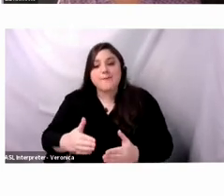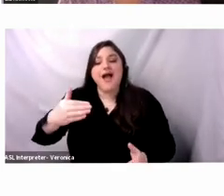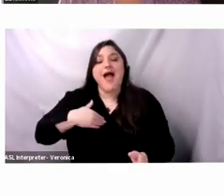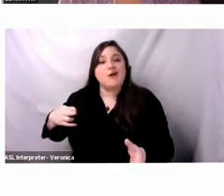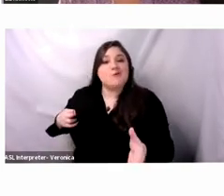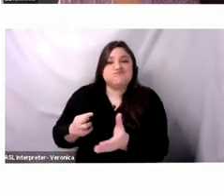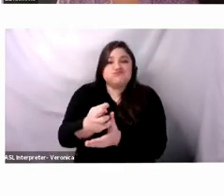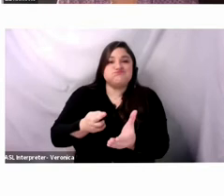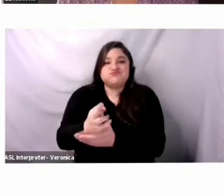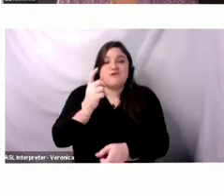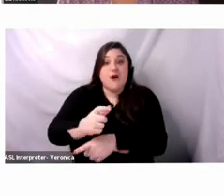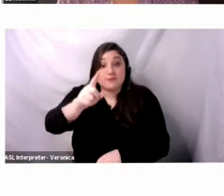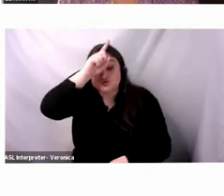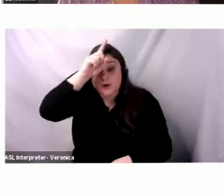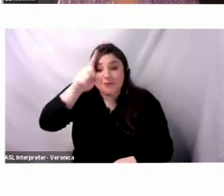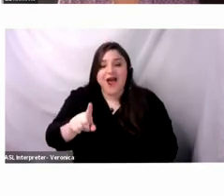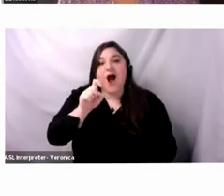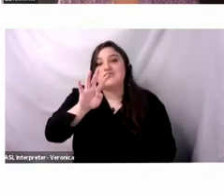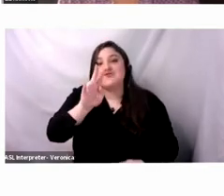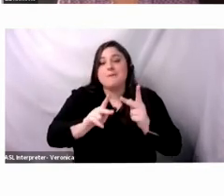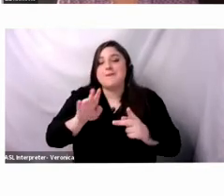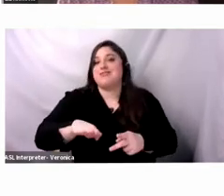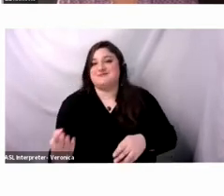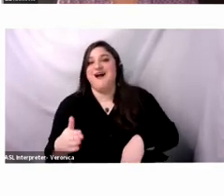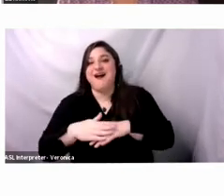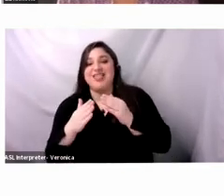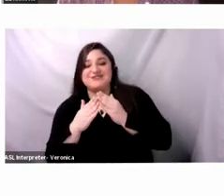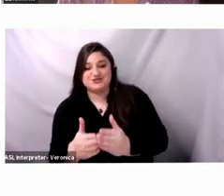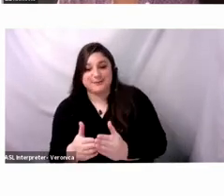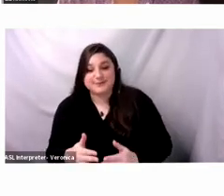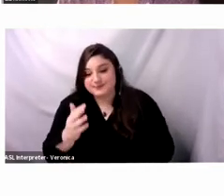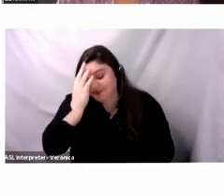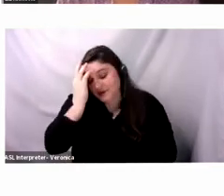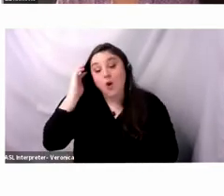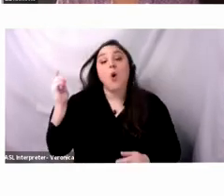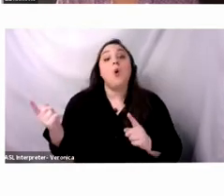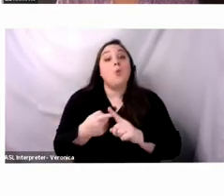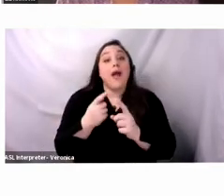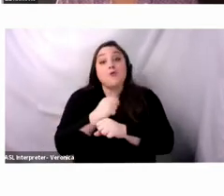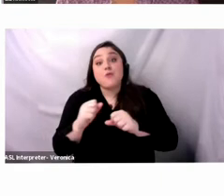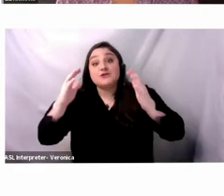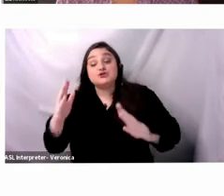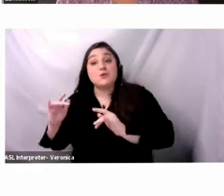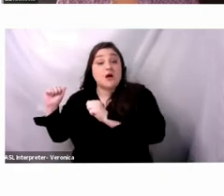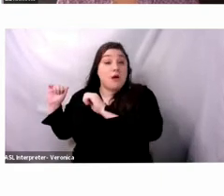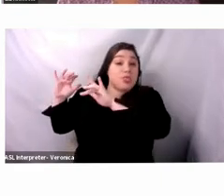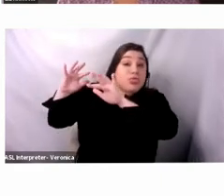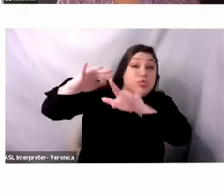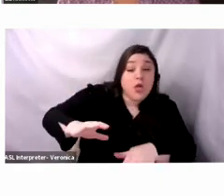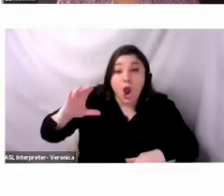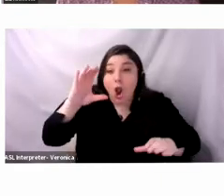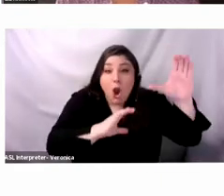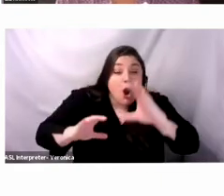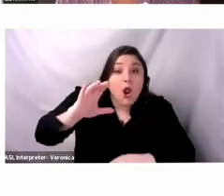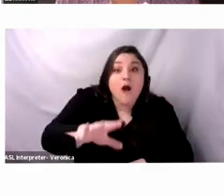lost. When the rescue team was wading through the wreckage looking for survivors, the white sailors refused to pick him up or to offer him a life